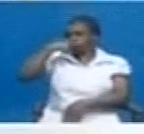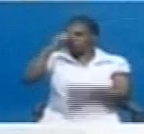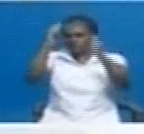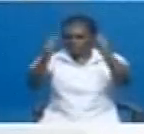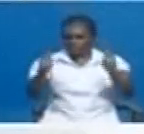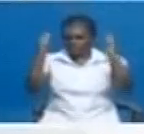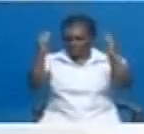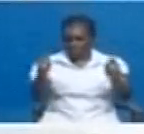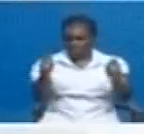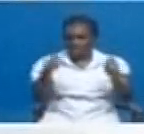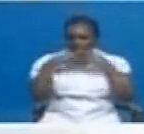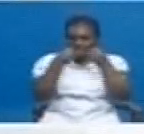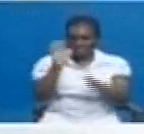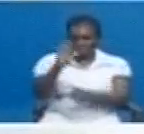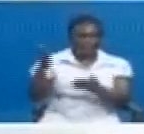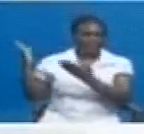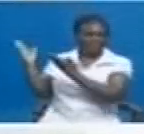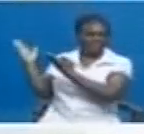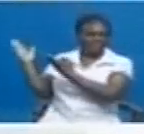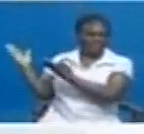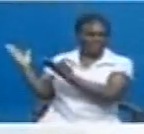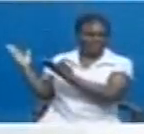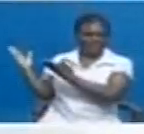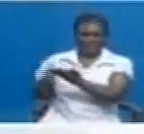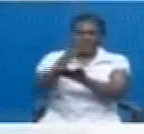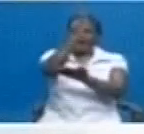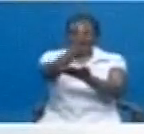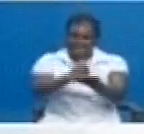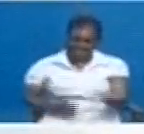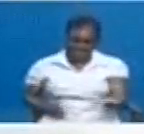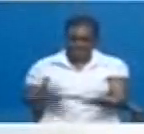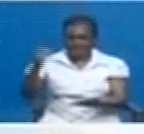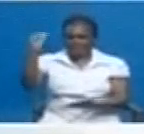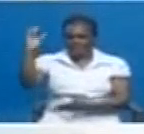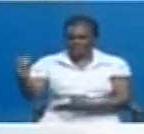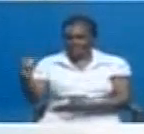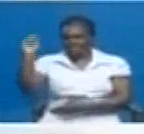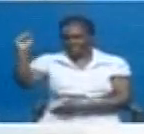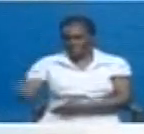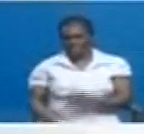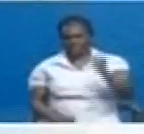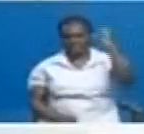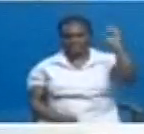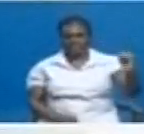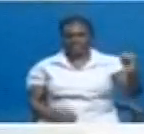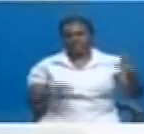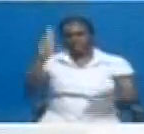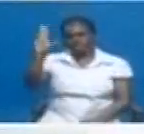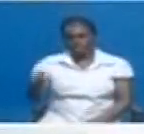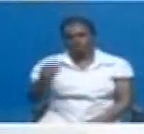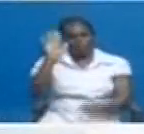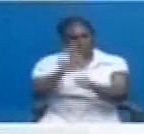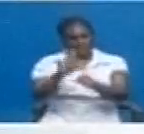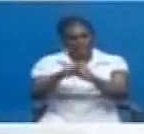campaigns. The poll results there on your screen split right down the middle, 50% yes, 50% no. Quite a lot